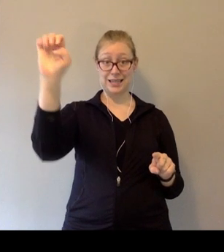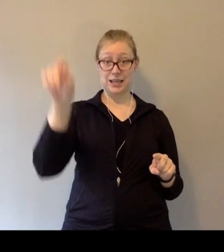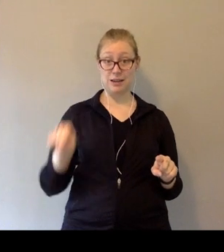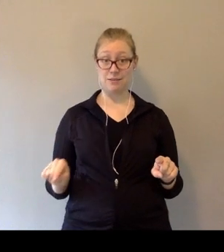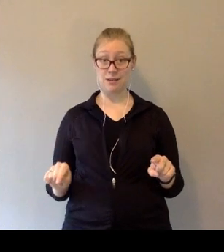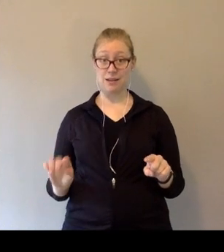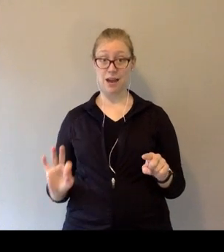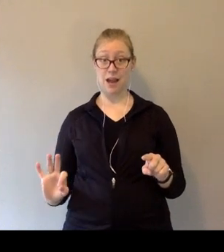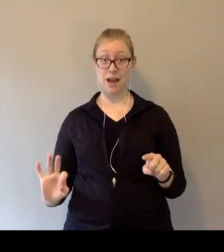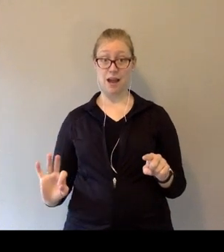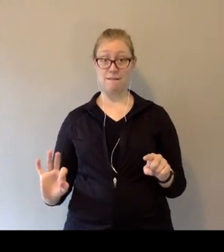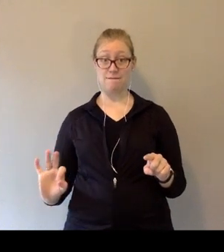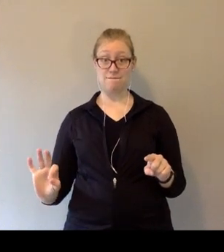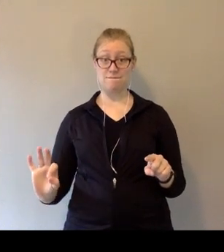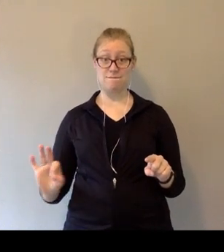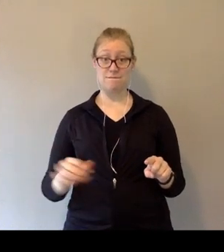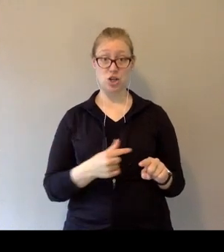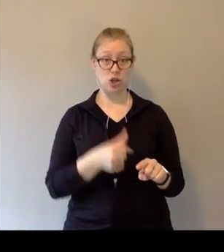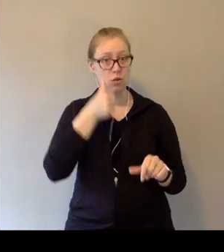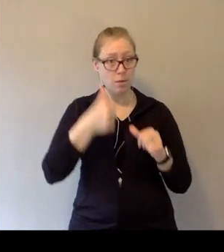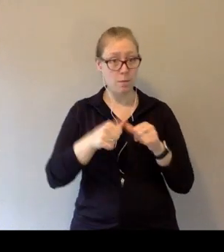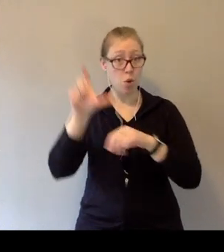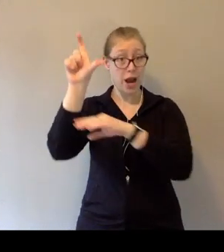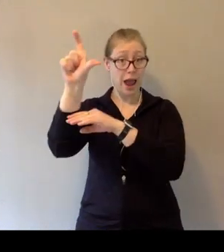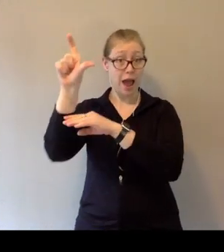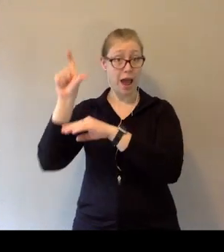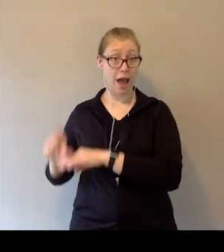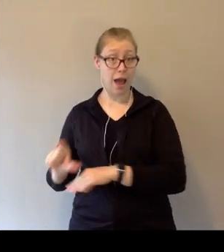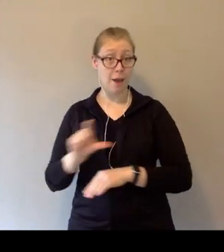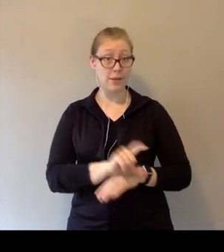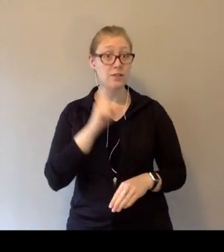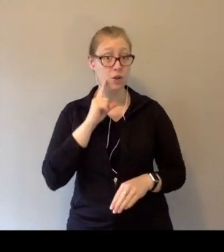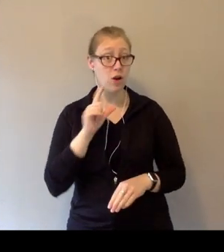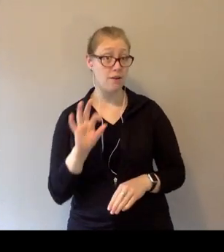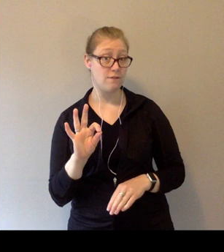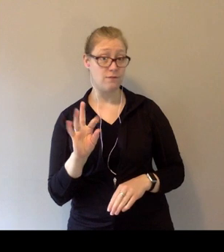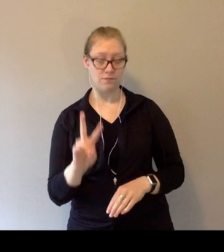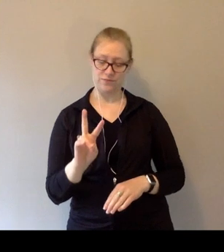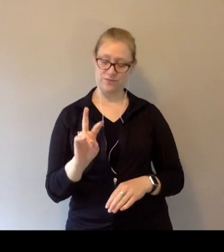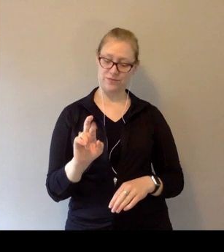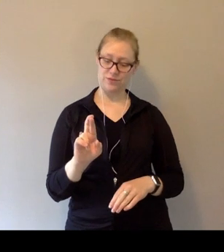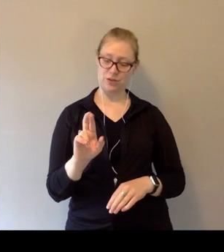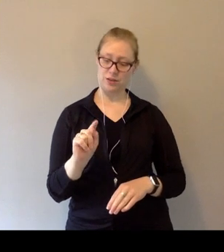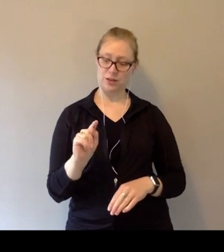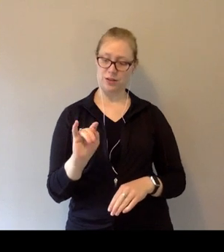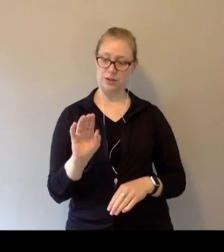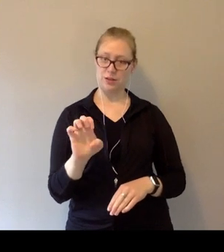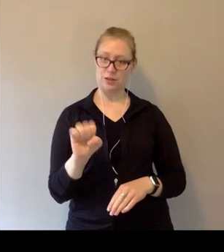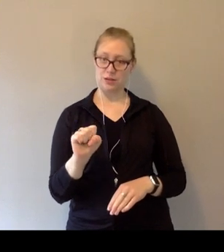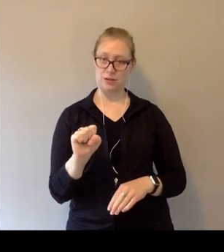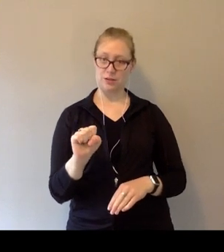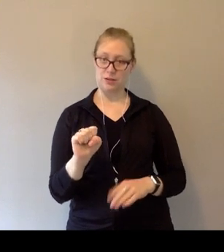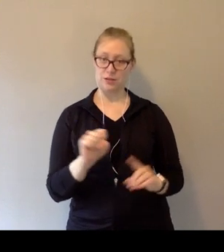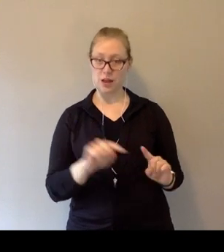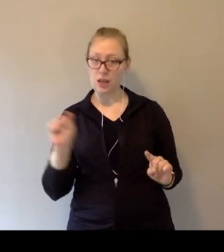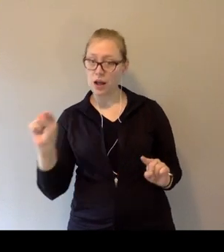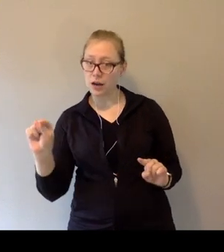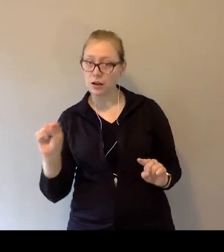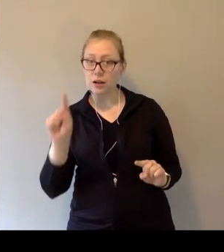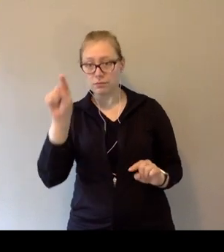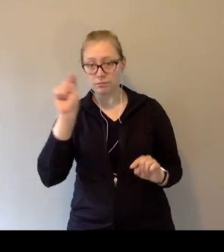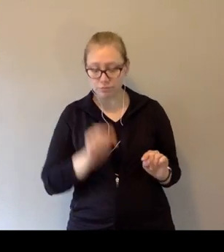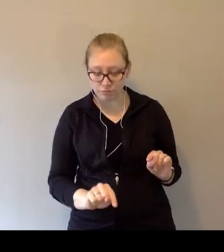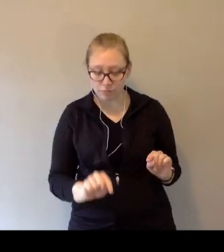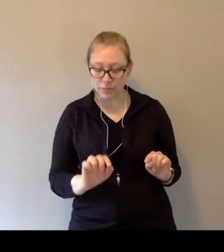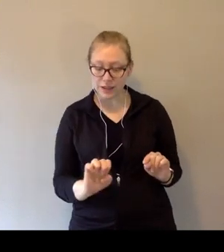capital letters for the vertices, and then the little e, that's clear, the little g, that's clear, and the little f,